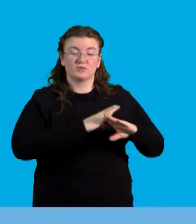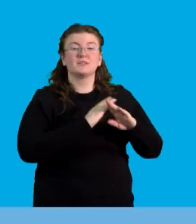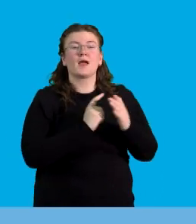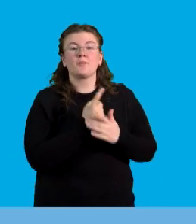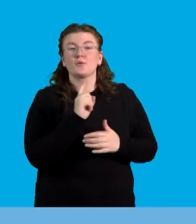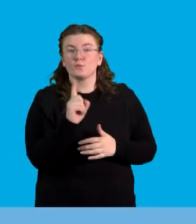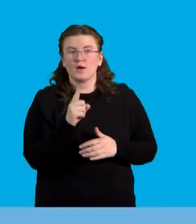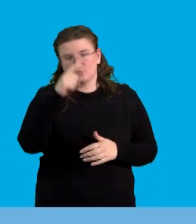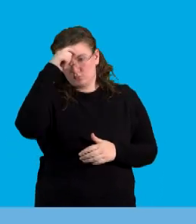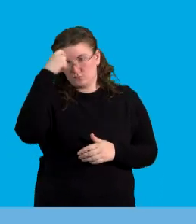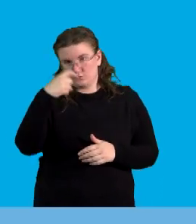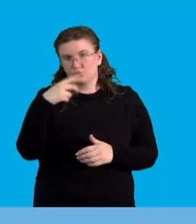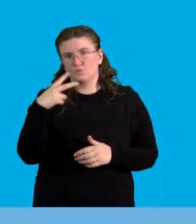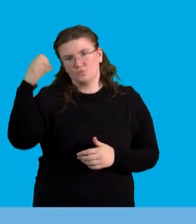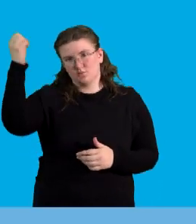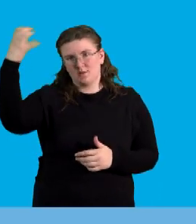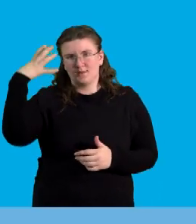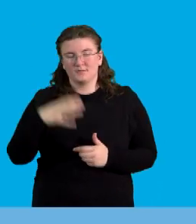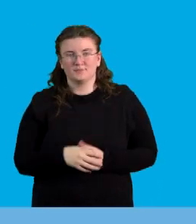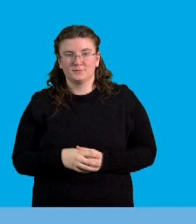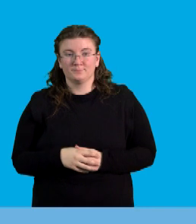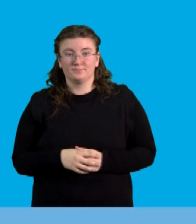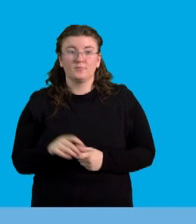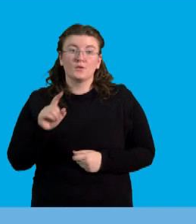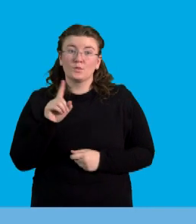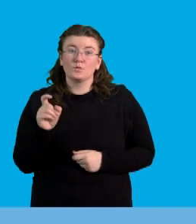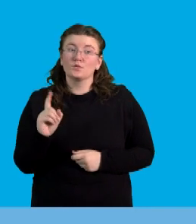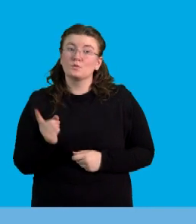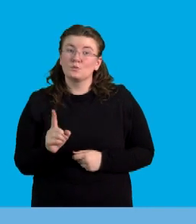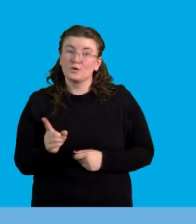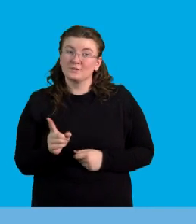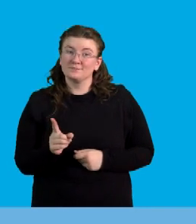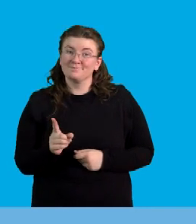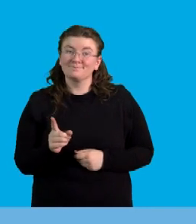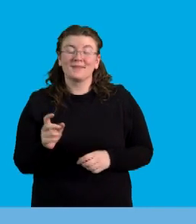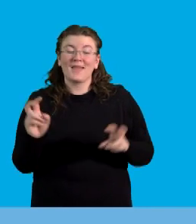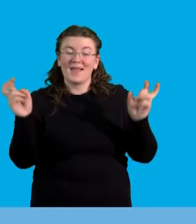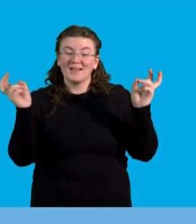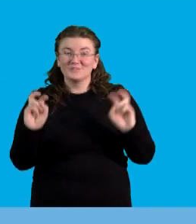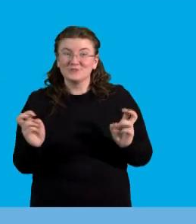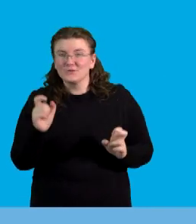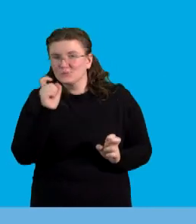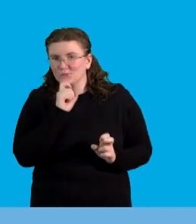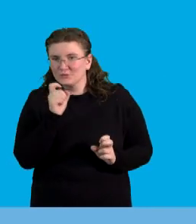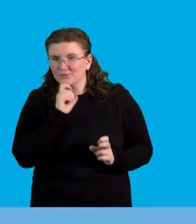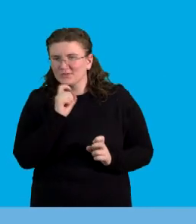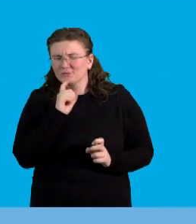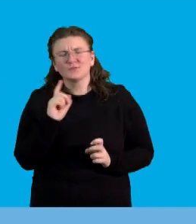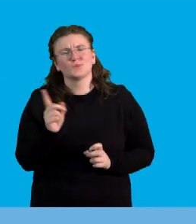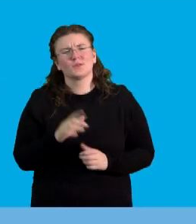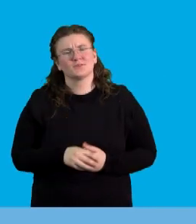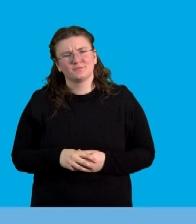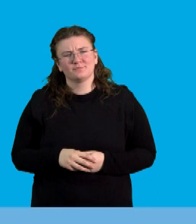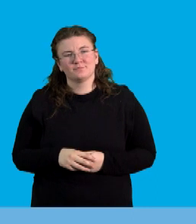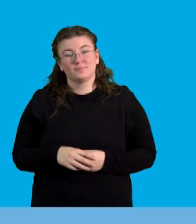turn also generate the light bulb. Now question is, what is the useful output energy in this system? So in